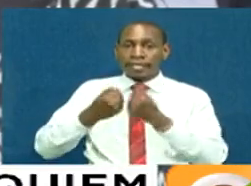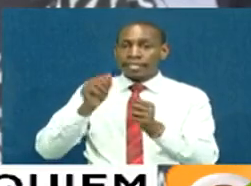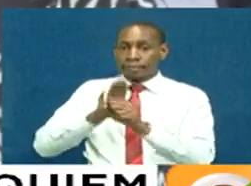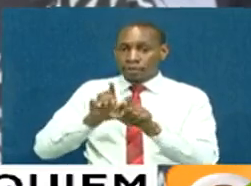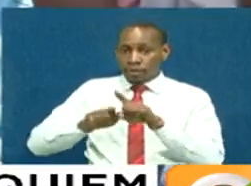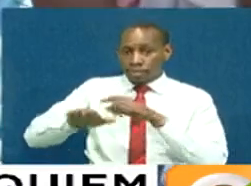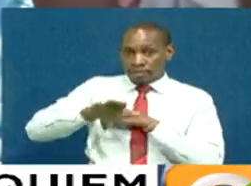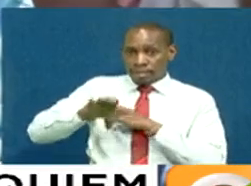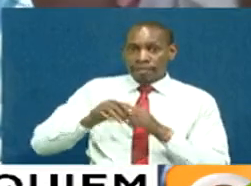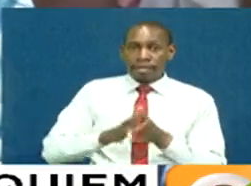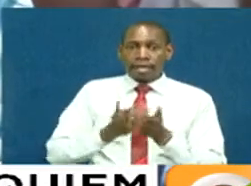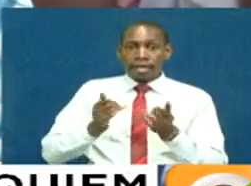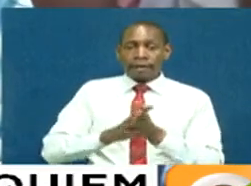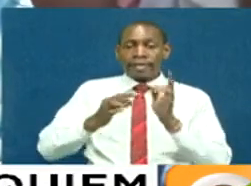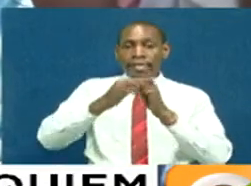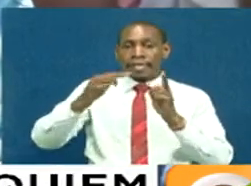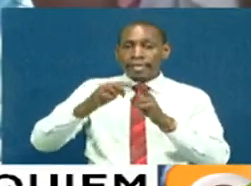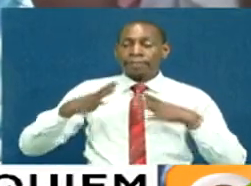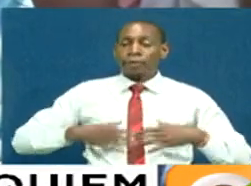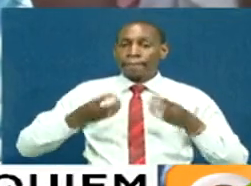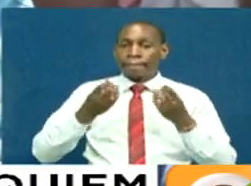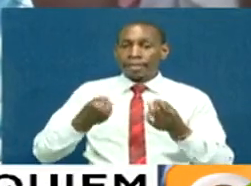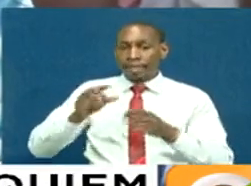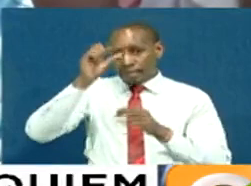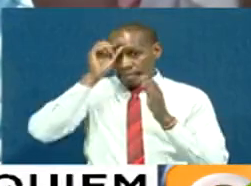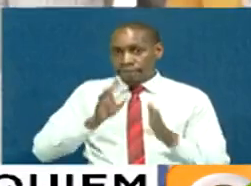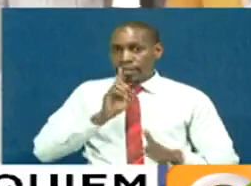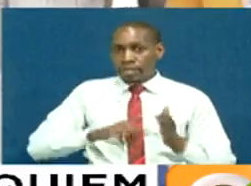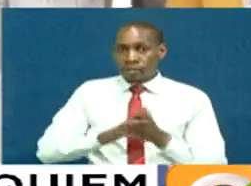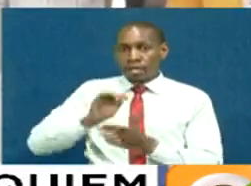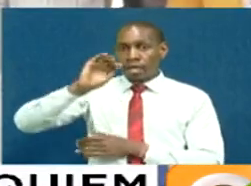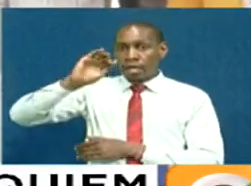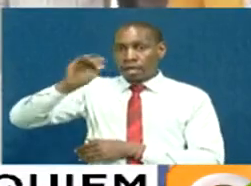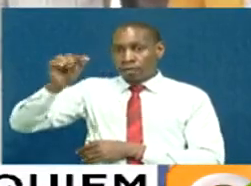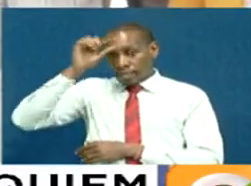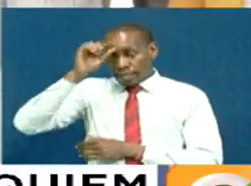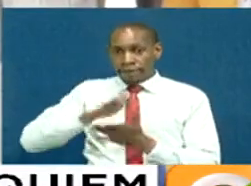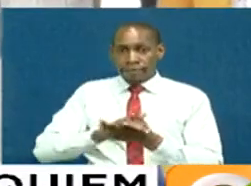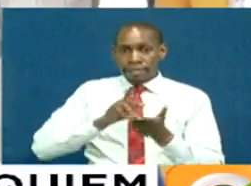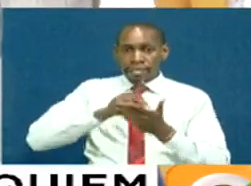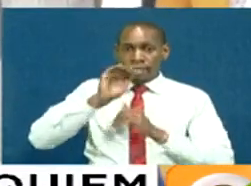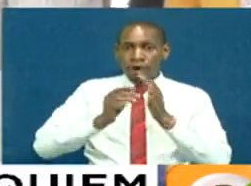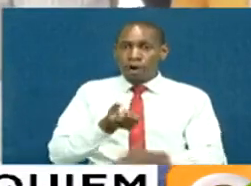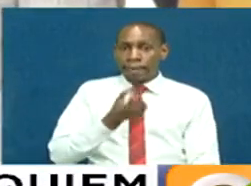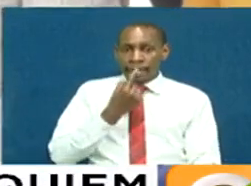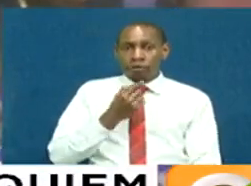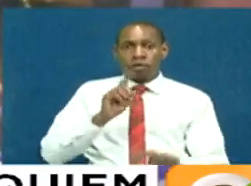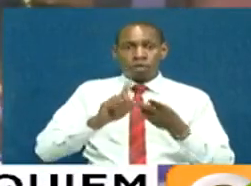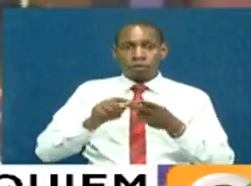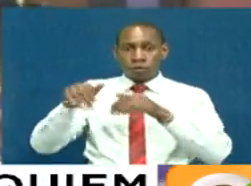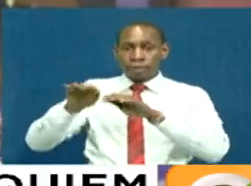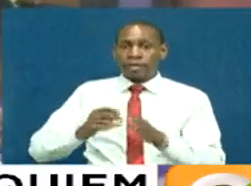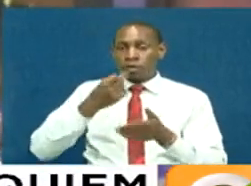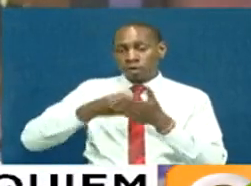in the area, which are claiming tens of lives. The governor said the county government will cater for all medical and